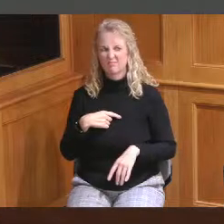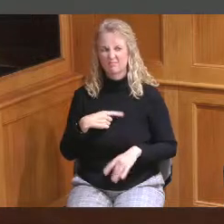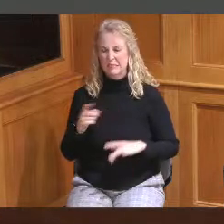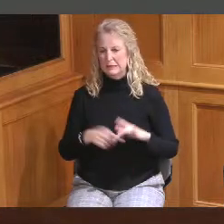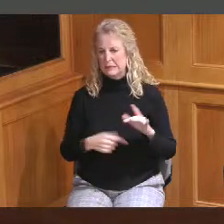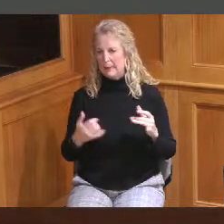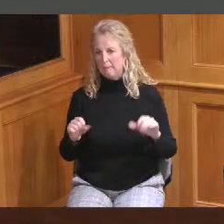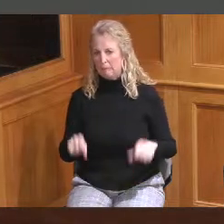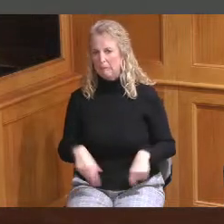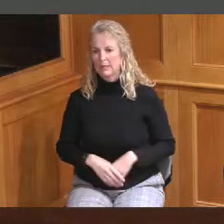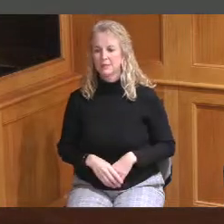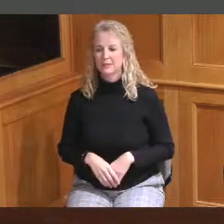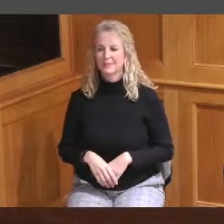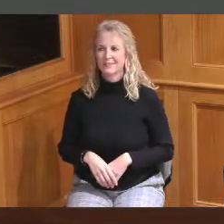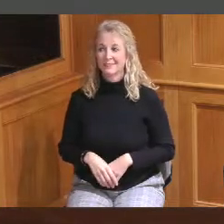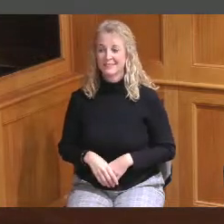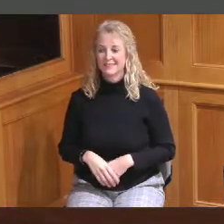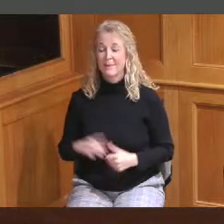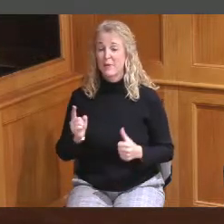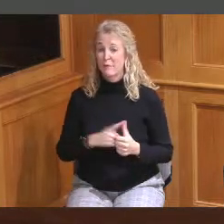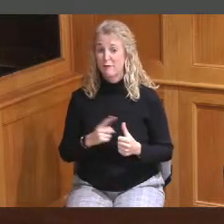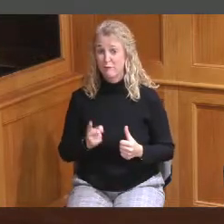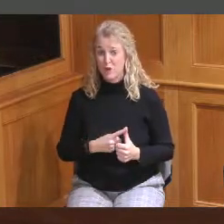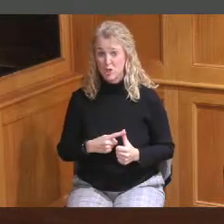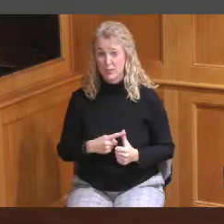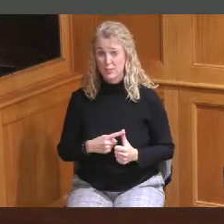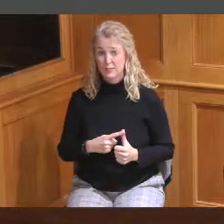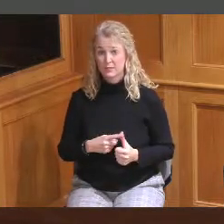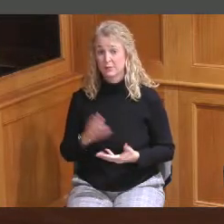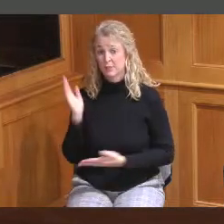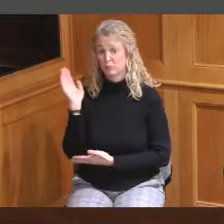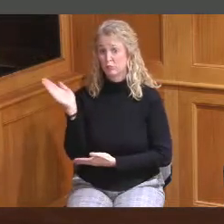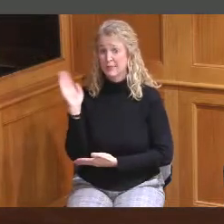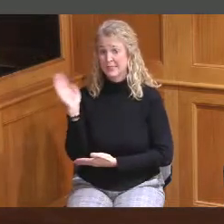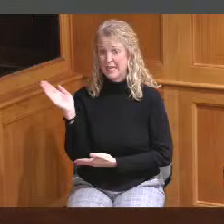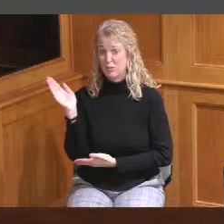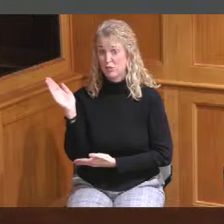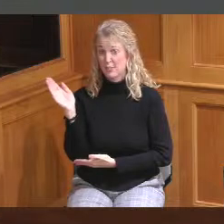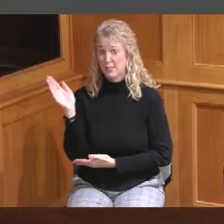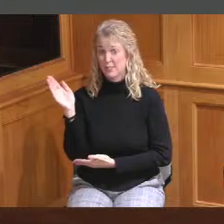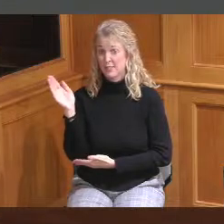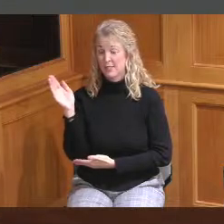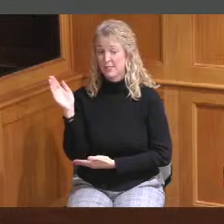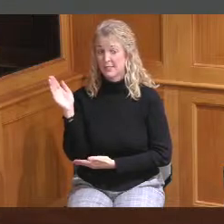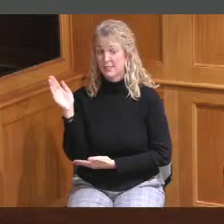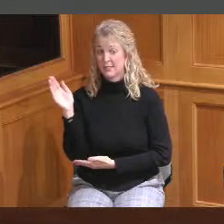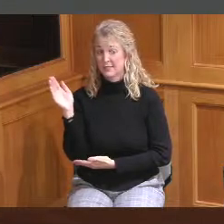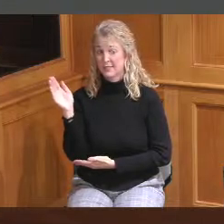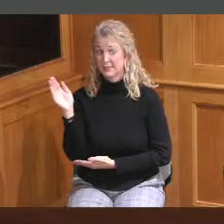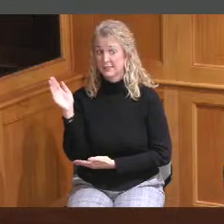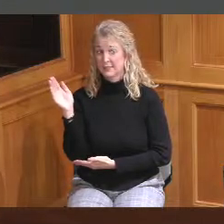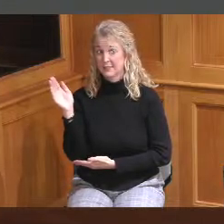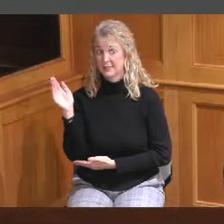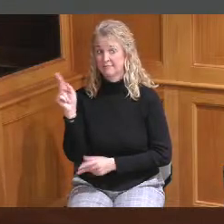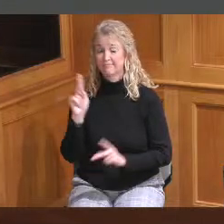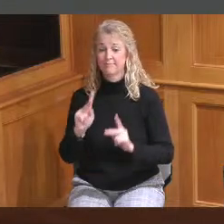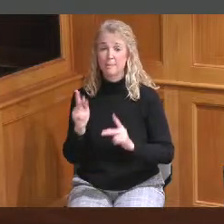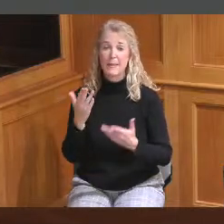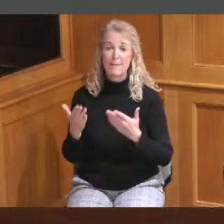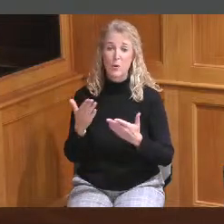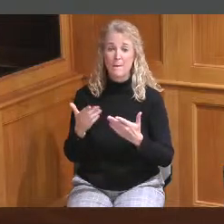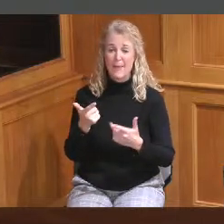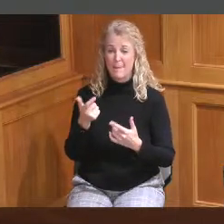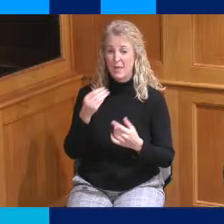background information. But first and foremost, the presentation I'm going to give is for those folks who may be